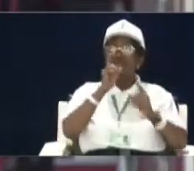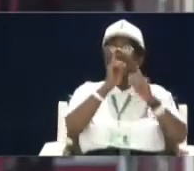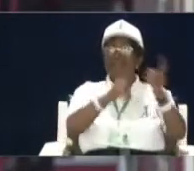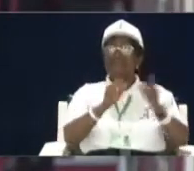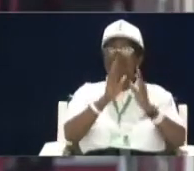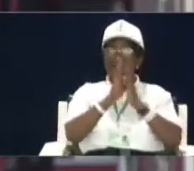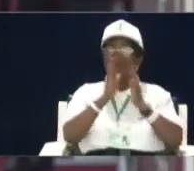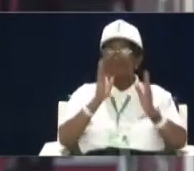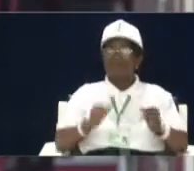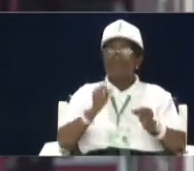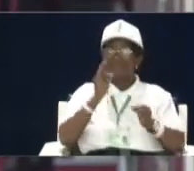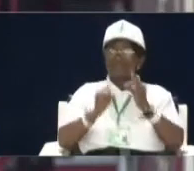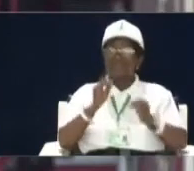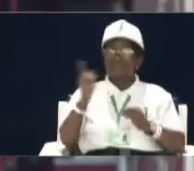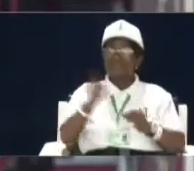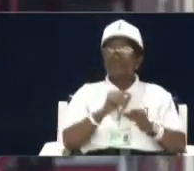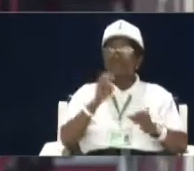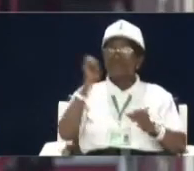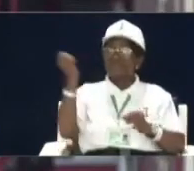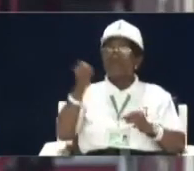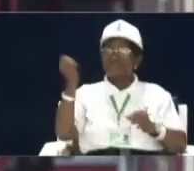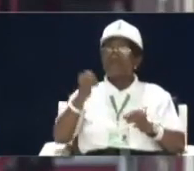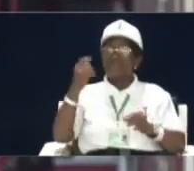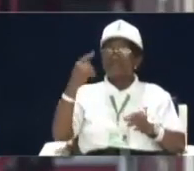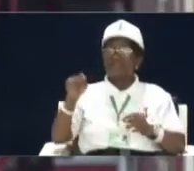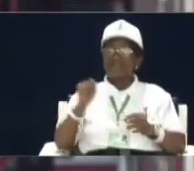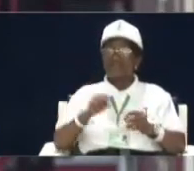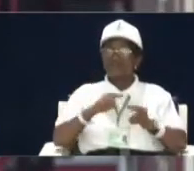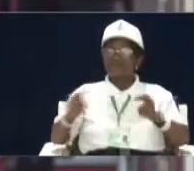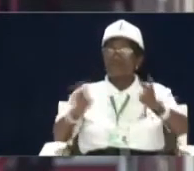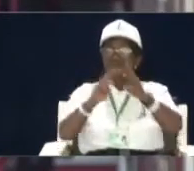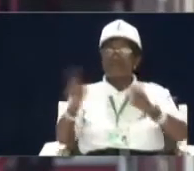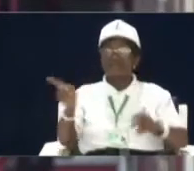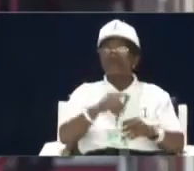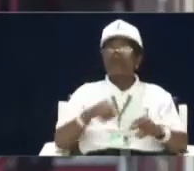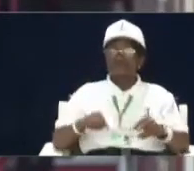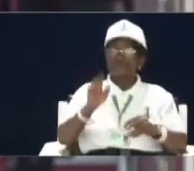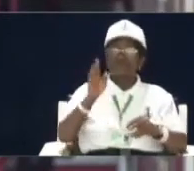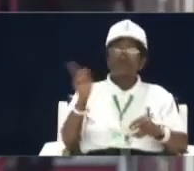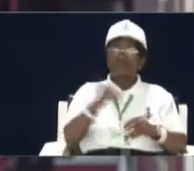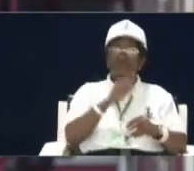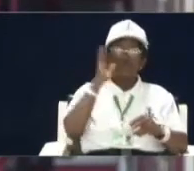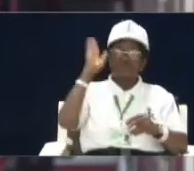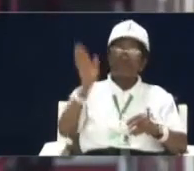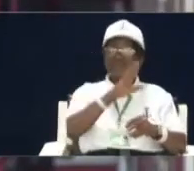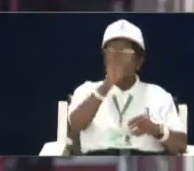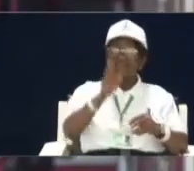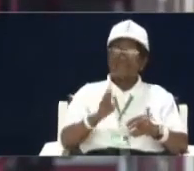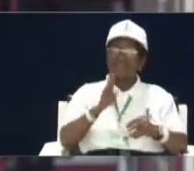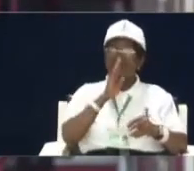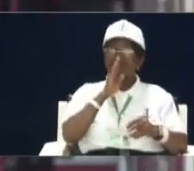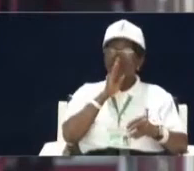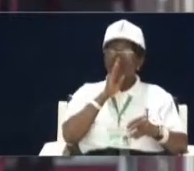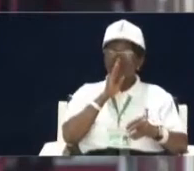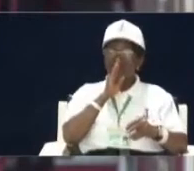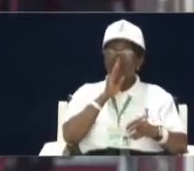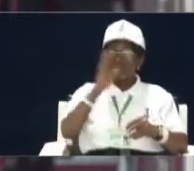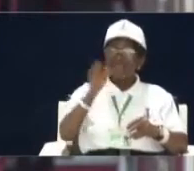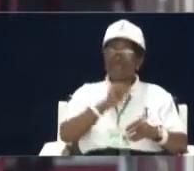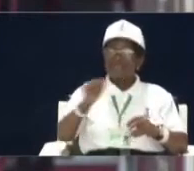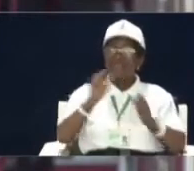If you evangelize the way you should, there will never again be a prayer in your life that will not be